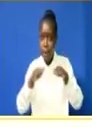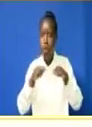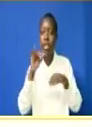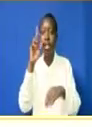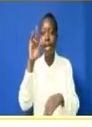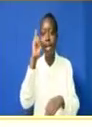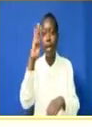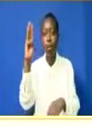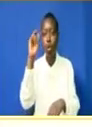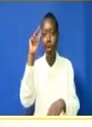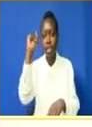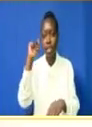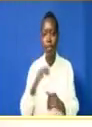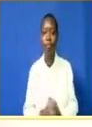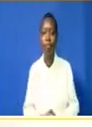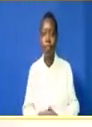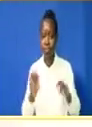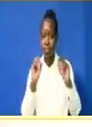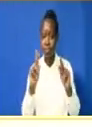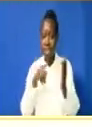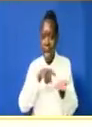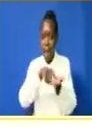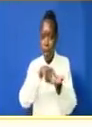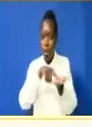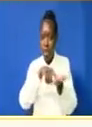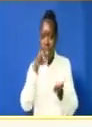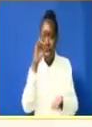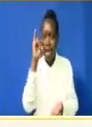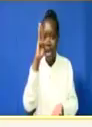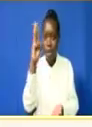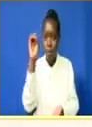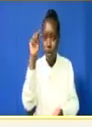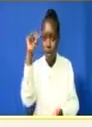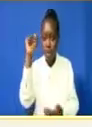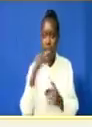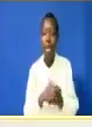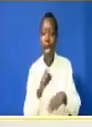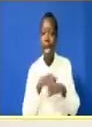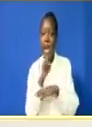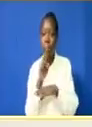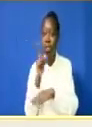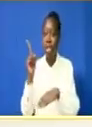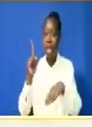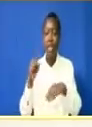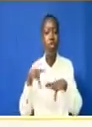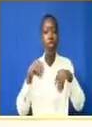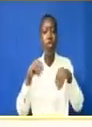Ribbons. Ribbons. When you talk about ribbons, this is where when you're using that soil,